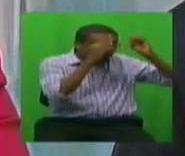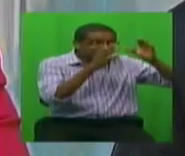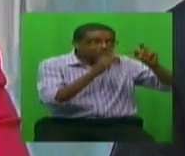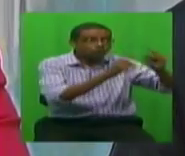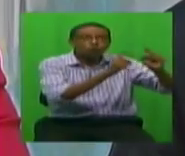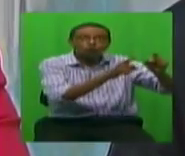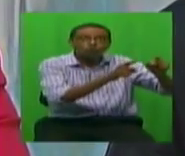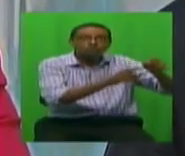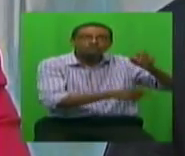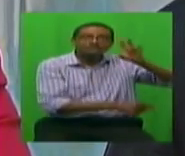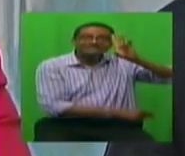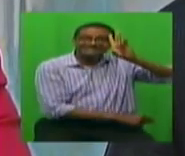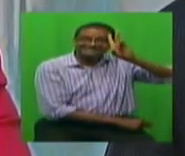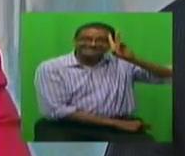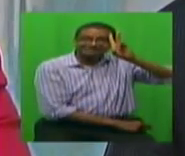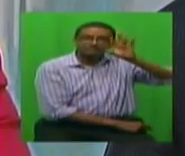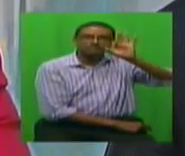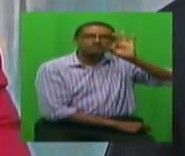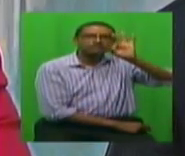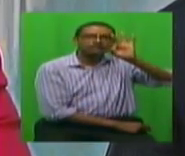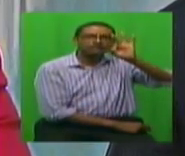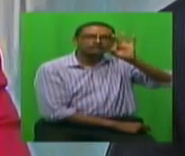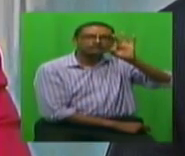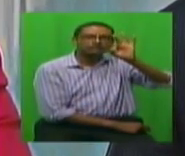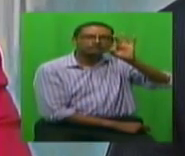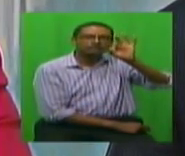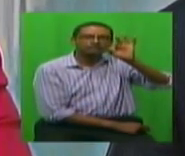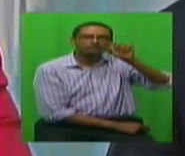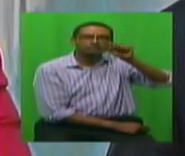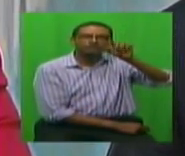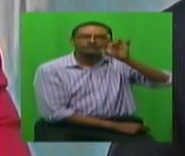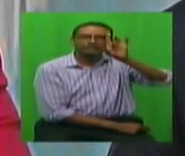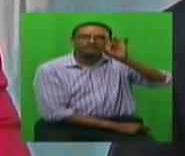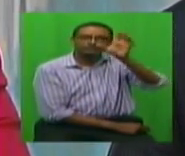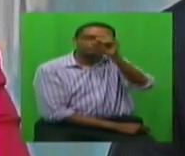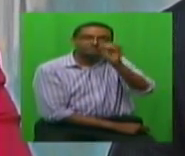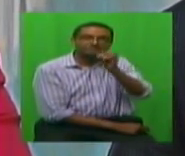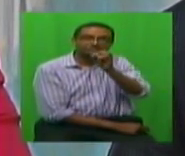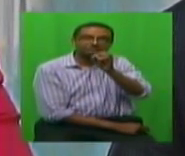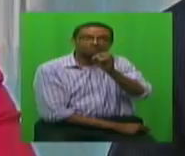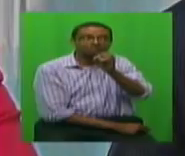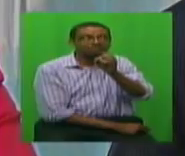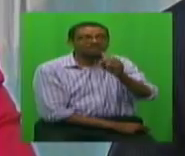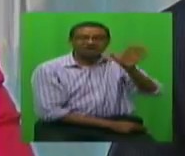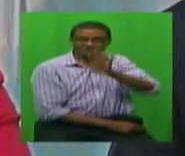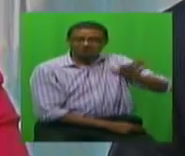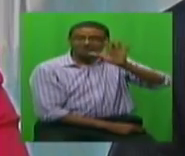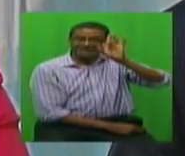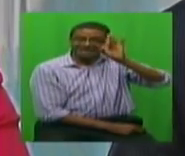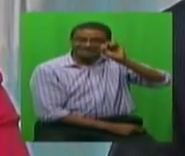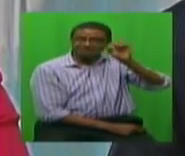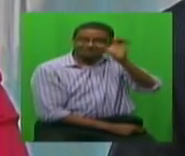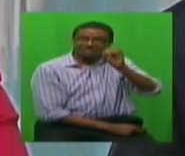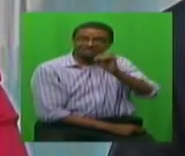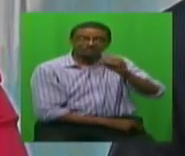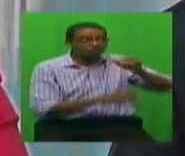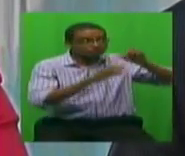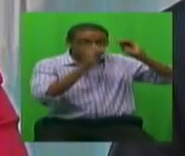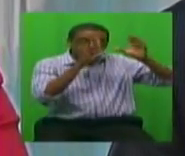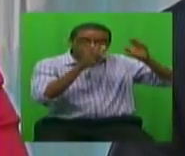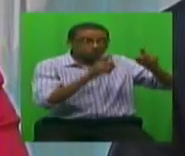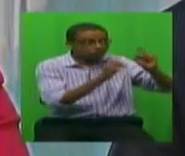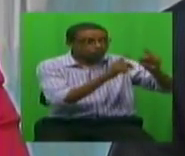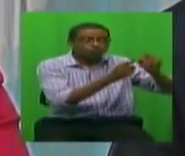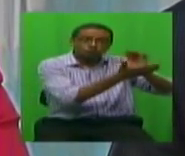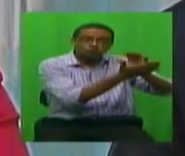was 79.86%. Roughly 80% of our teachers have been attending schools. In terms of our